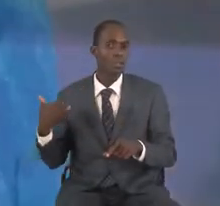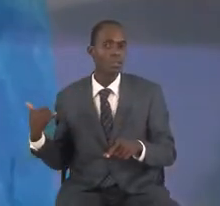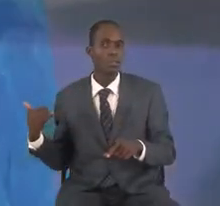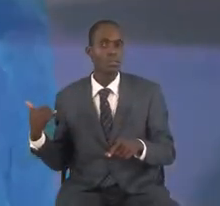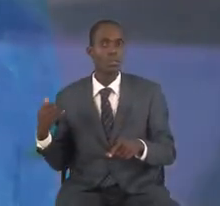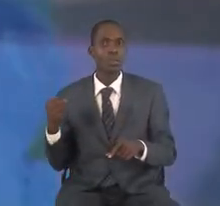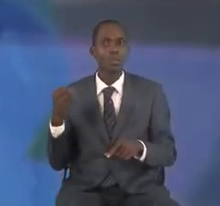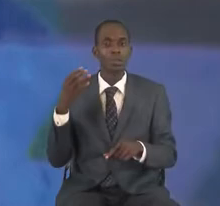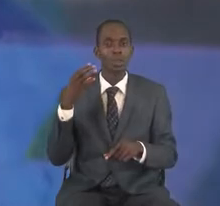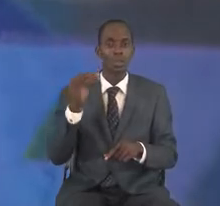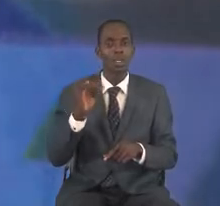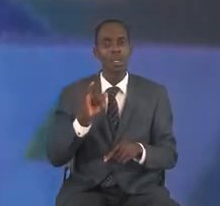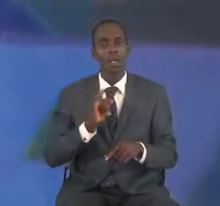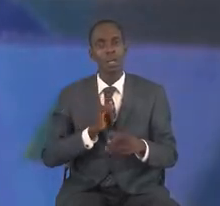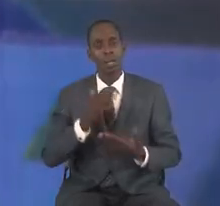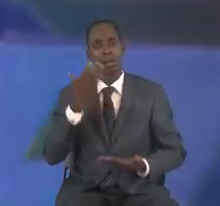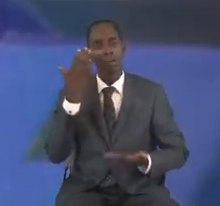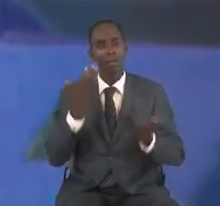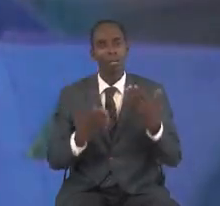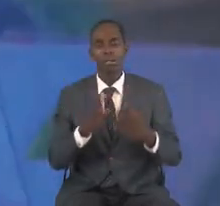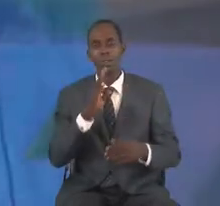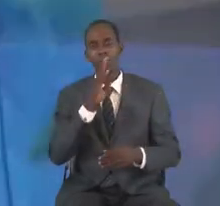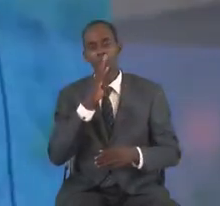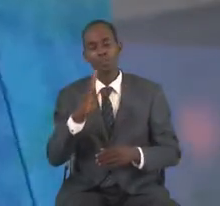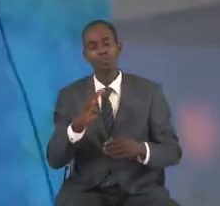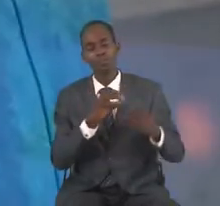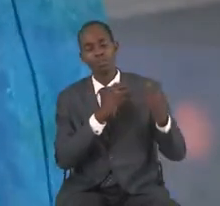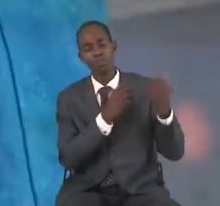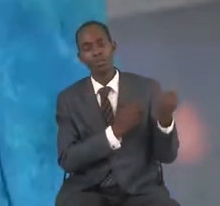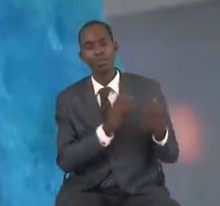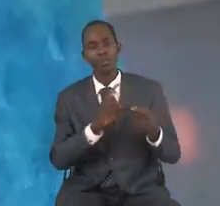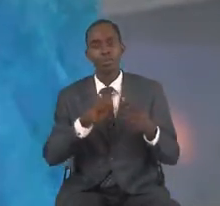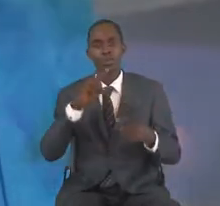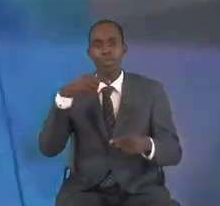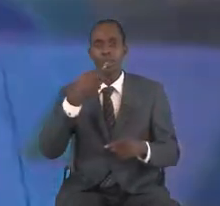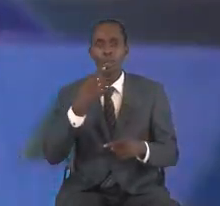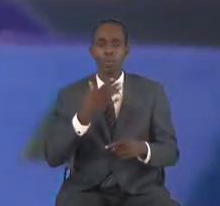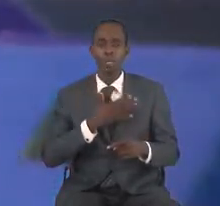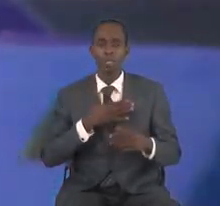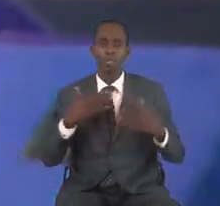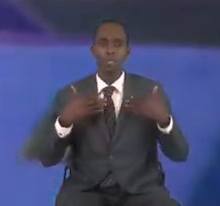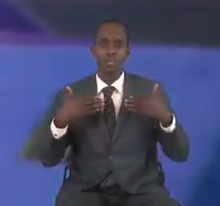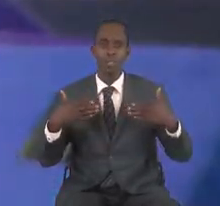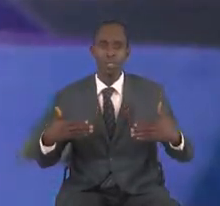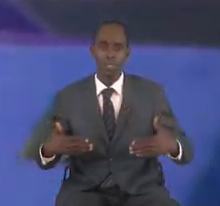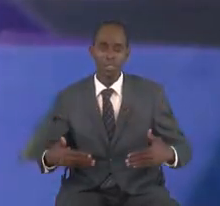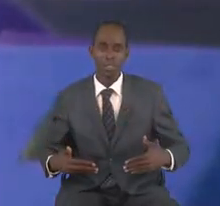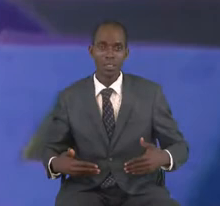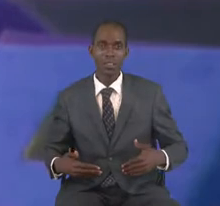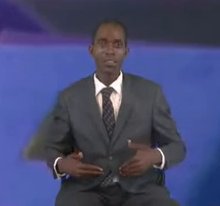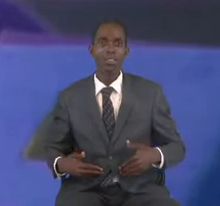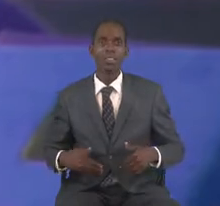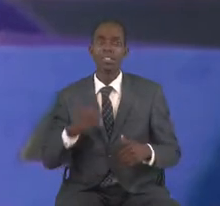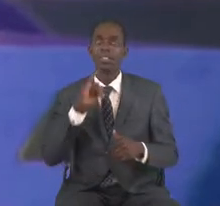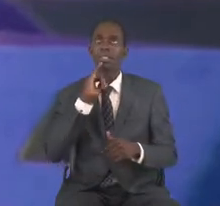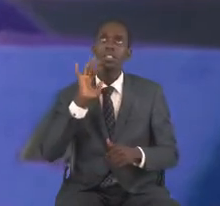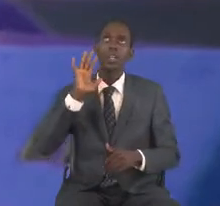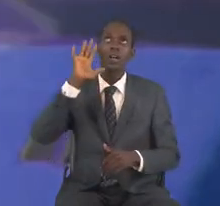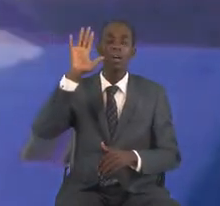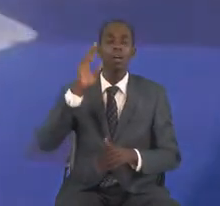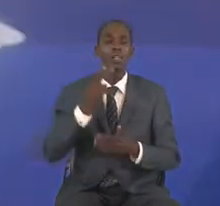so that i might be bold to say my body is your